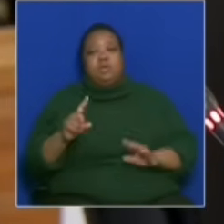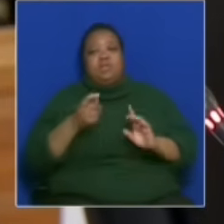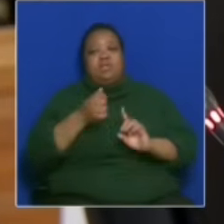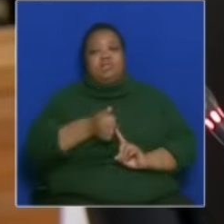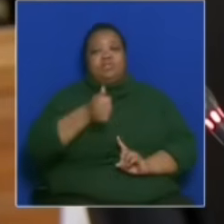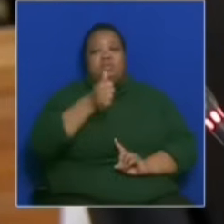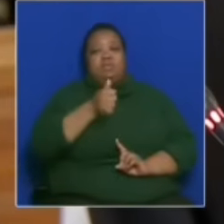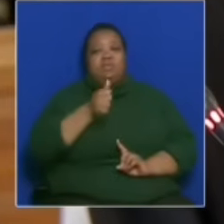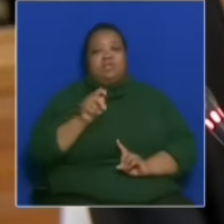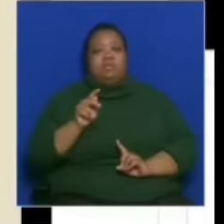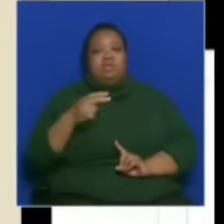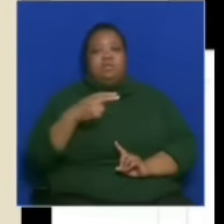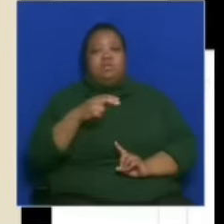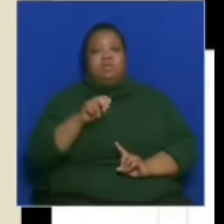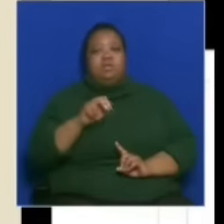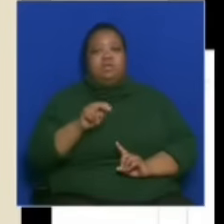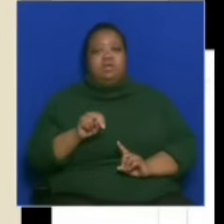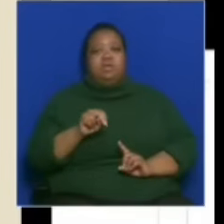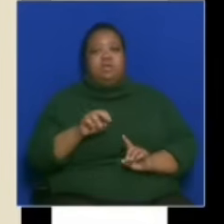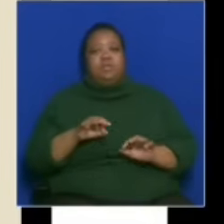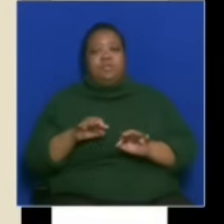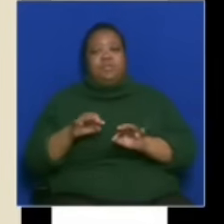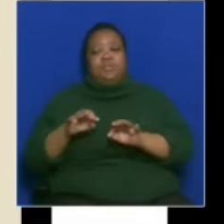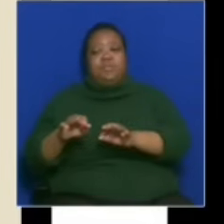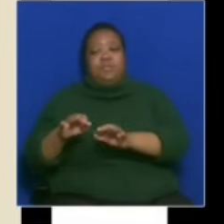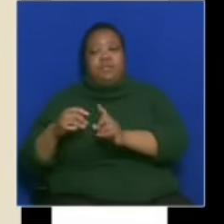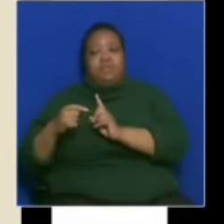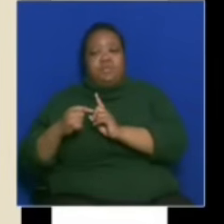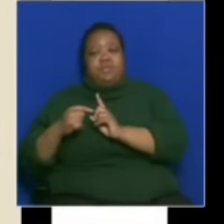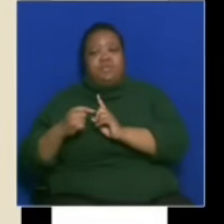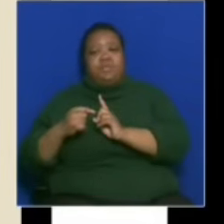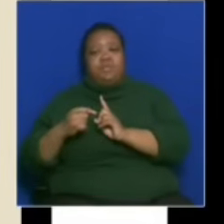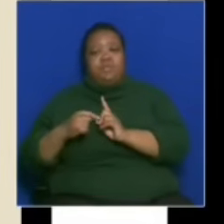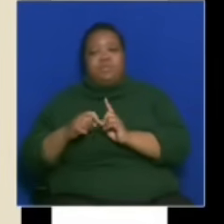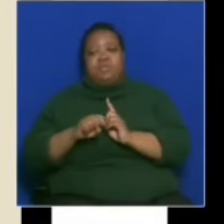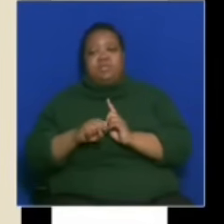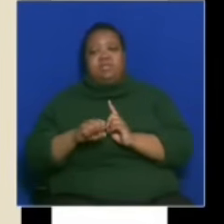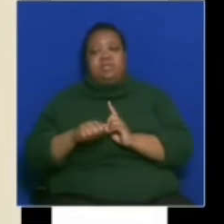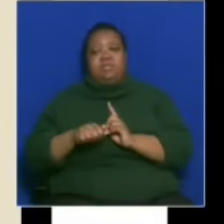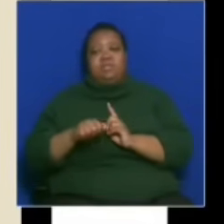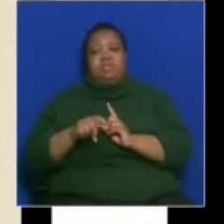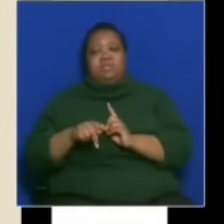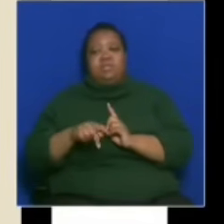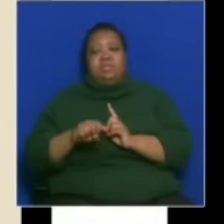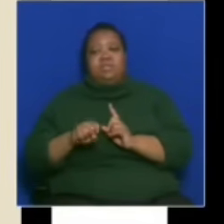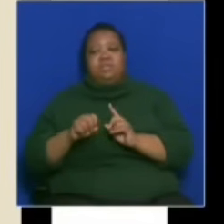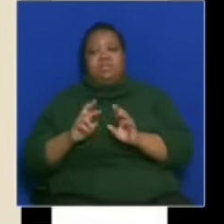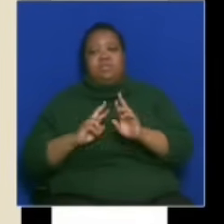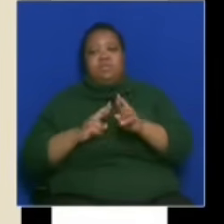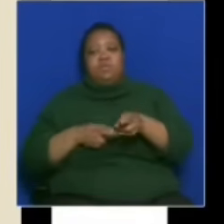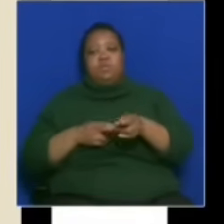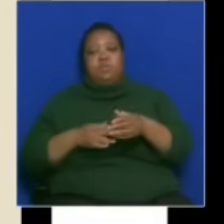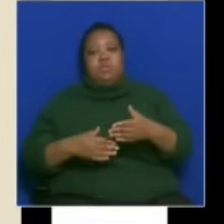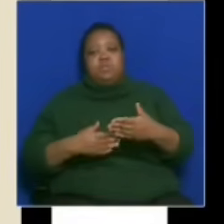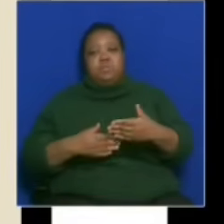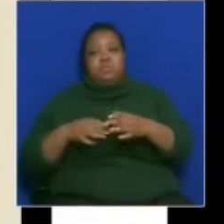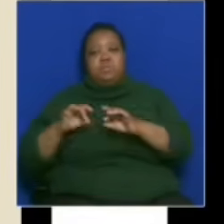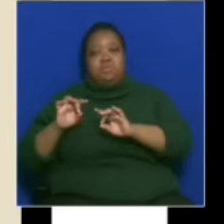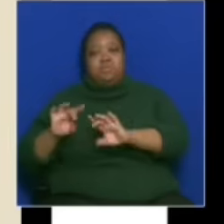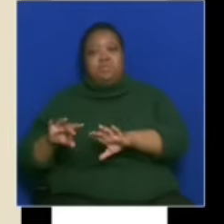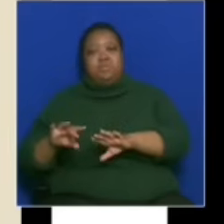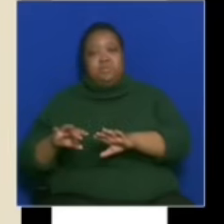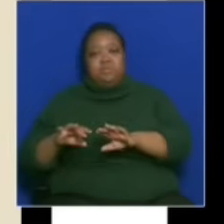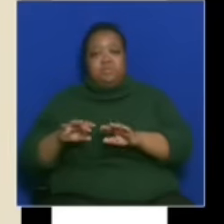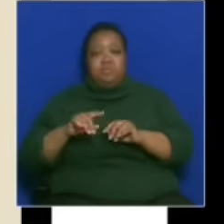forwards to Mr. Sayed a SAPS report on a Customs and Excise Act,